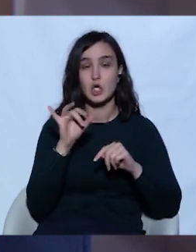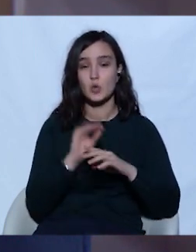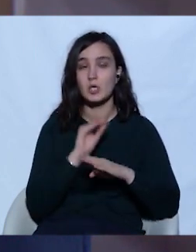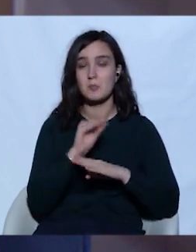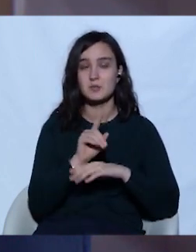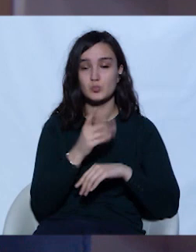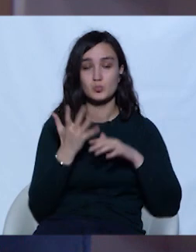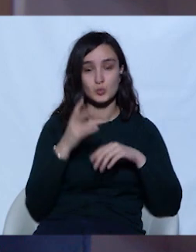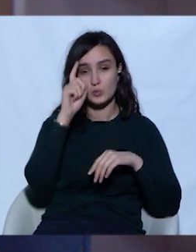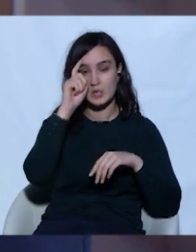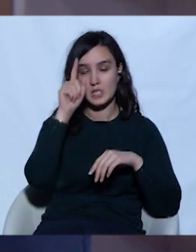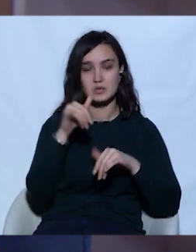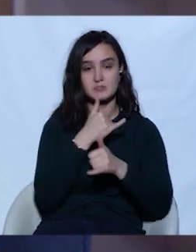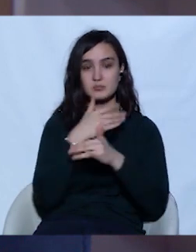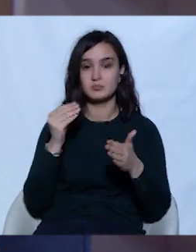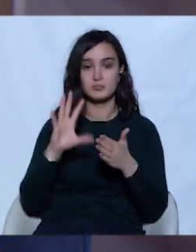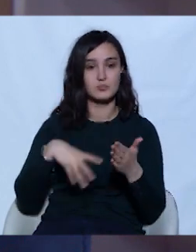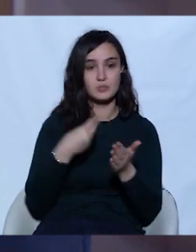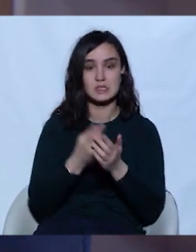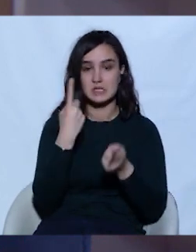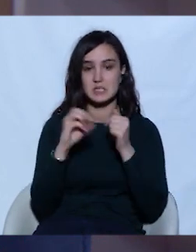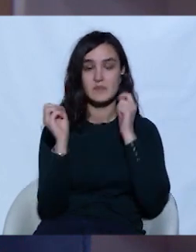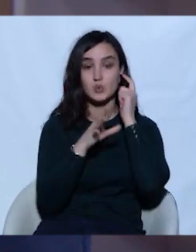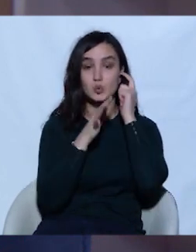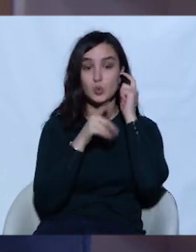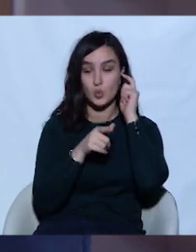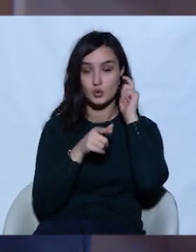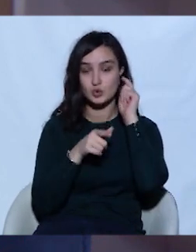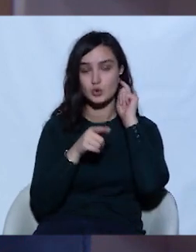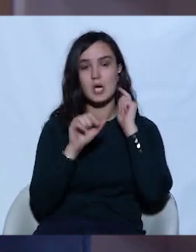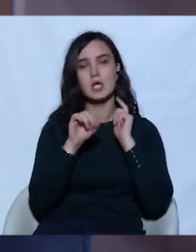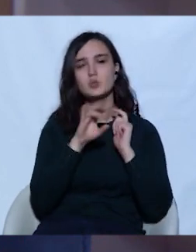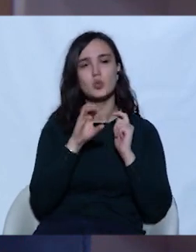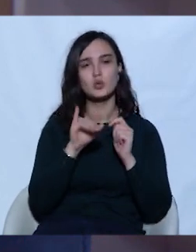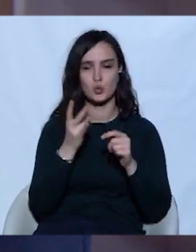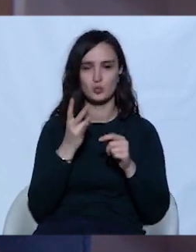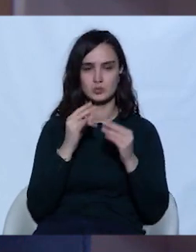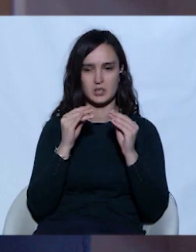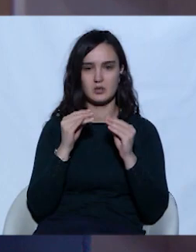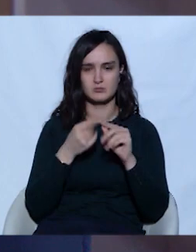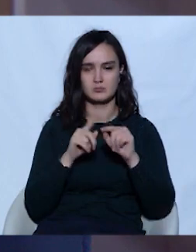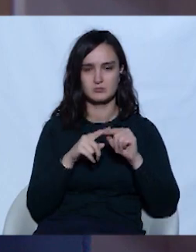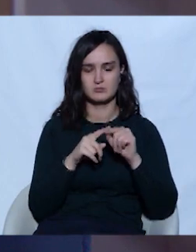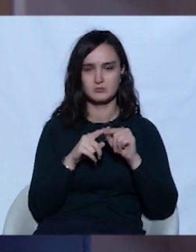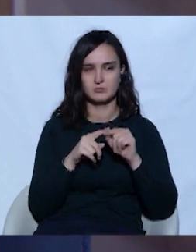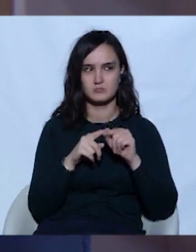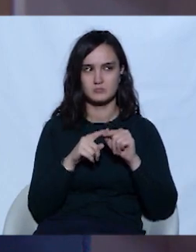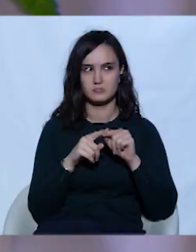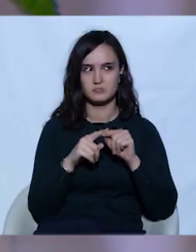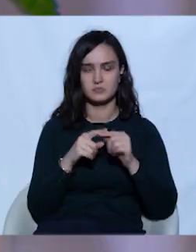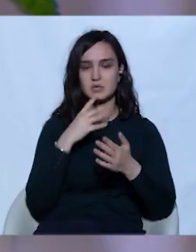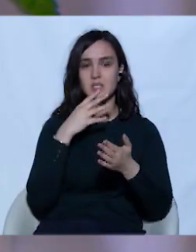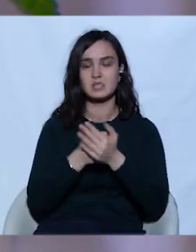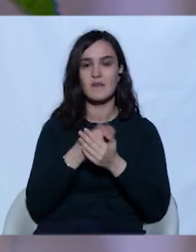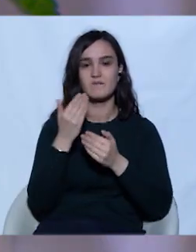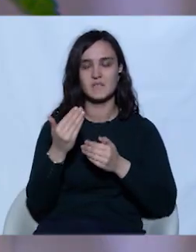Knightley criticizes Emma for her meddling ways, and he encourages her to be a better person. Now, because